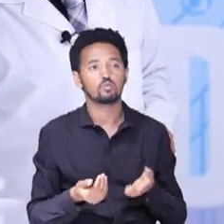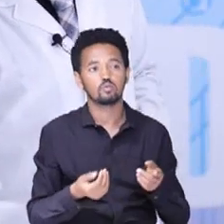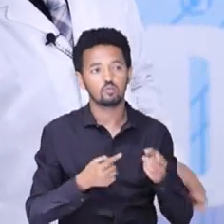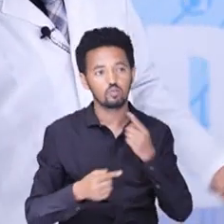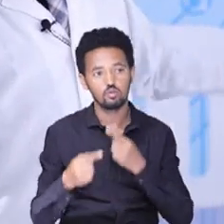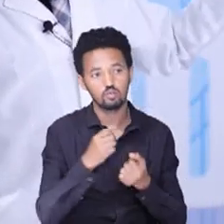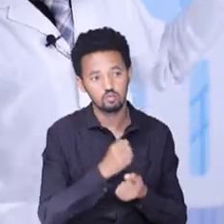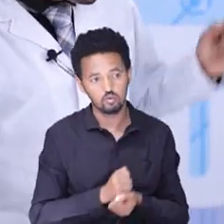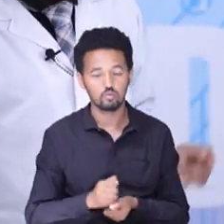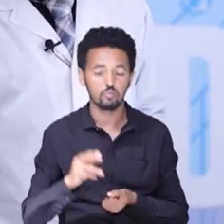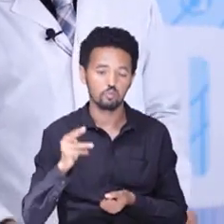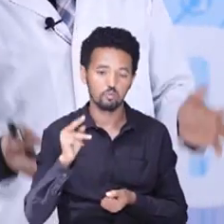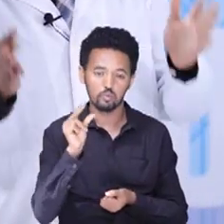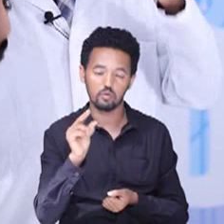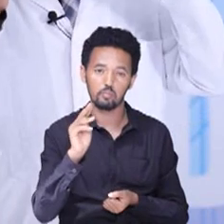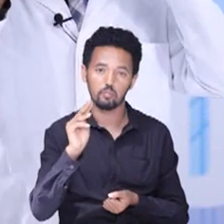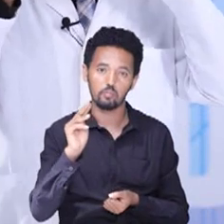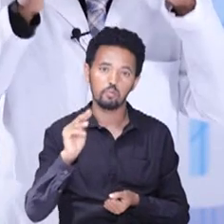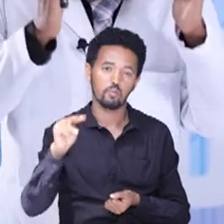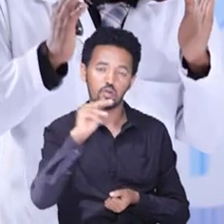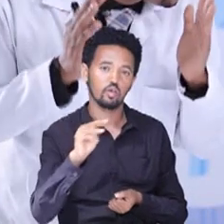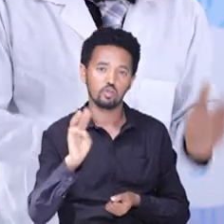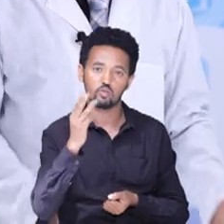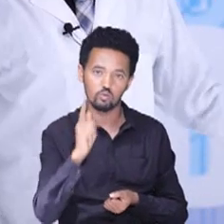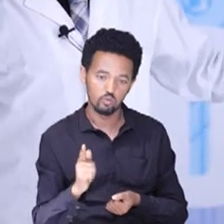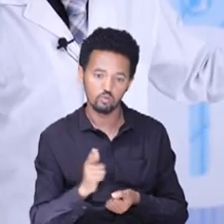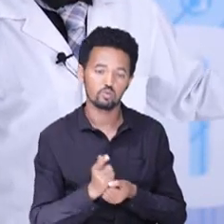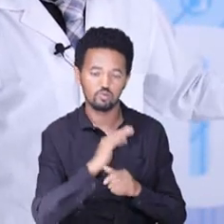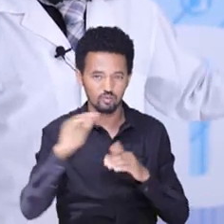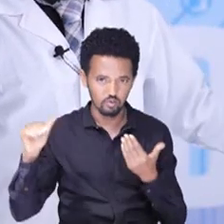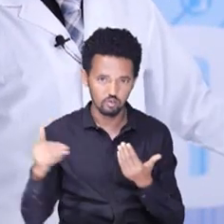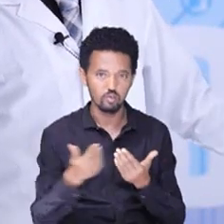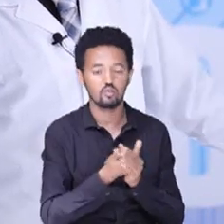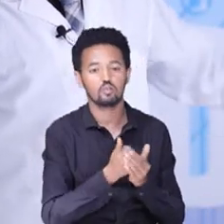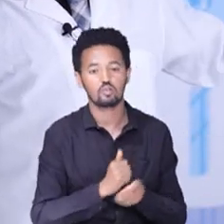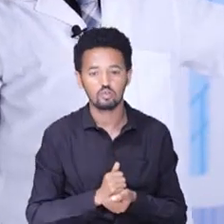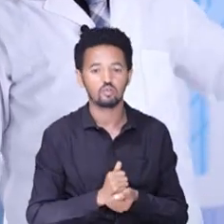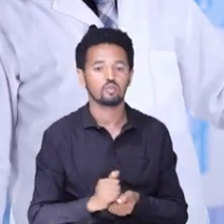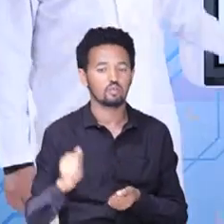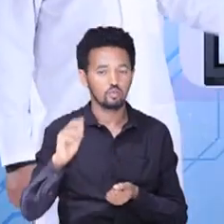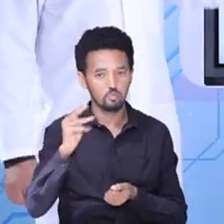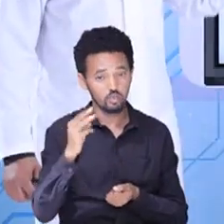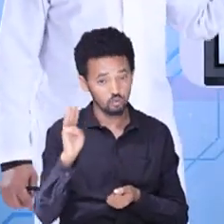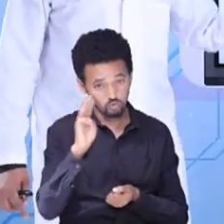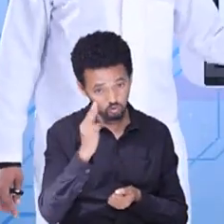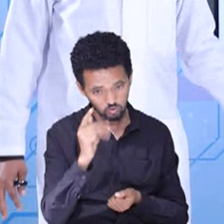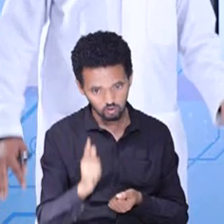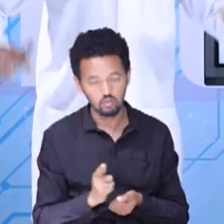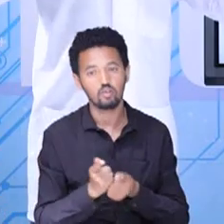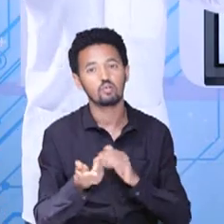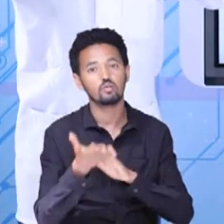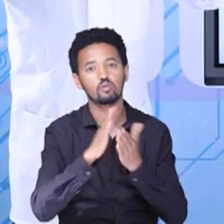the MESON. Before the Dirk totally eliminate EPRP and MESON, it